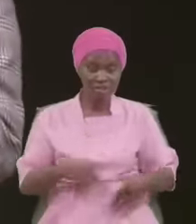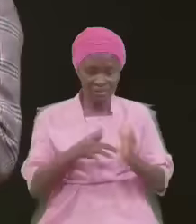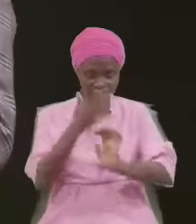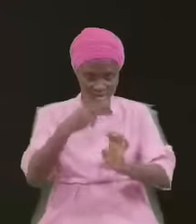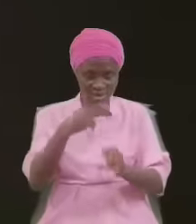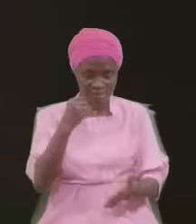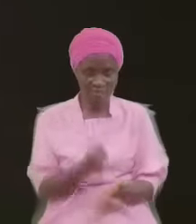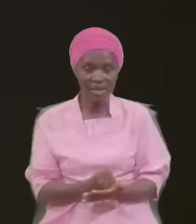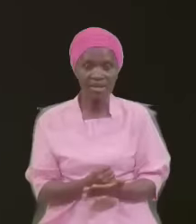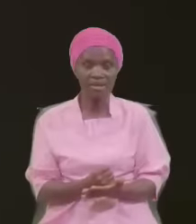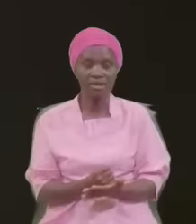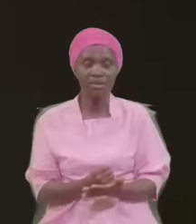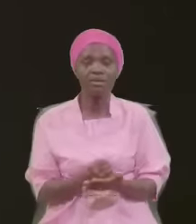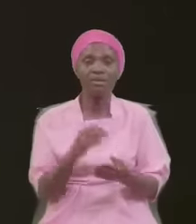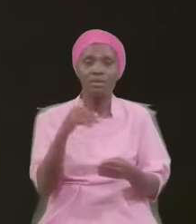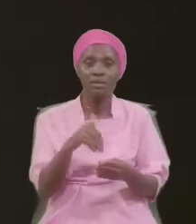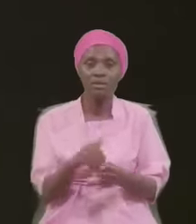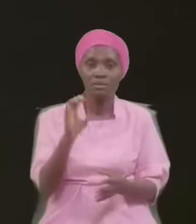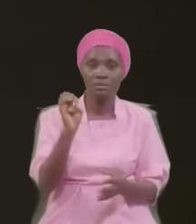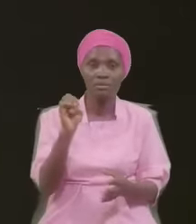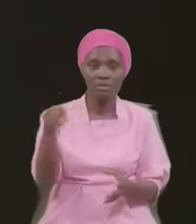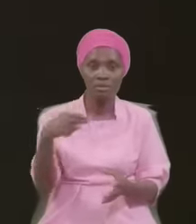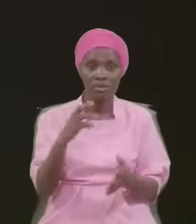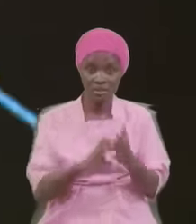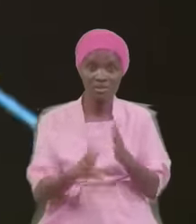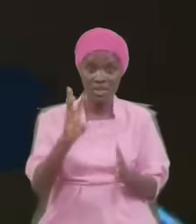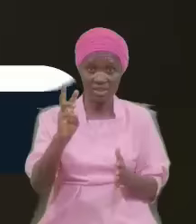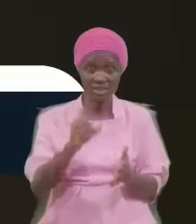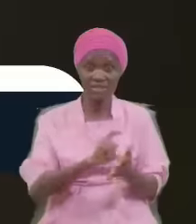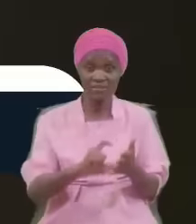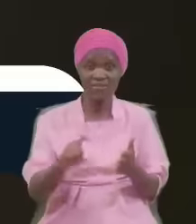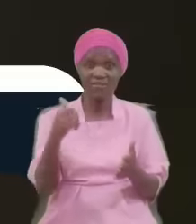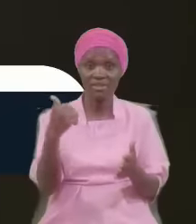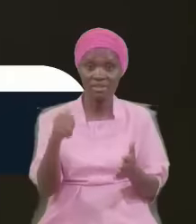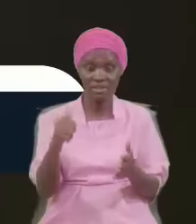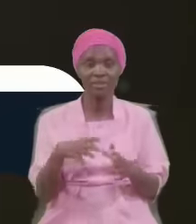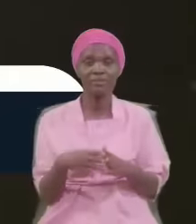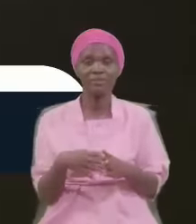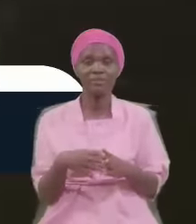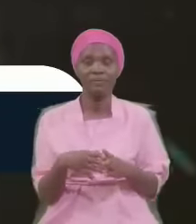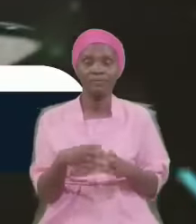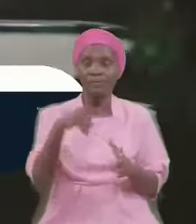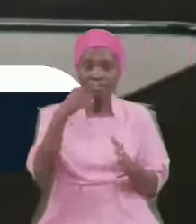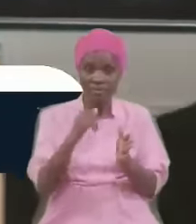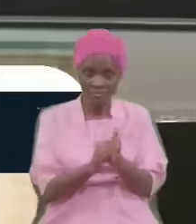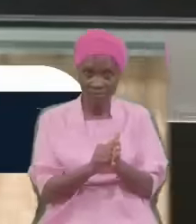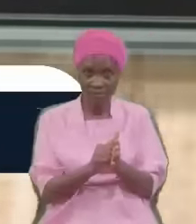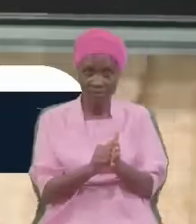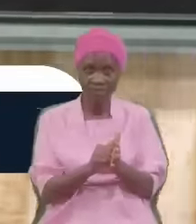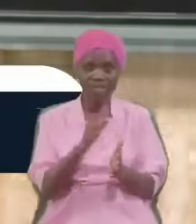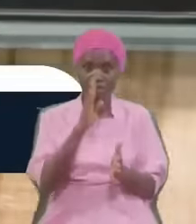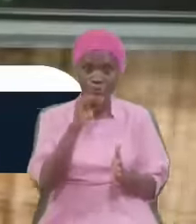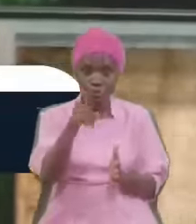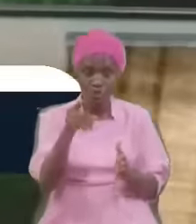Ephesians chapter 6, I'm reading from verse 10. Ephesians chapter 6, verse 10. It says, be